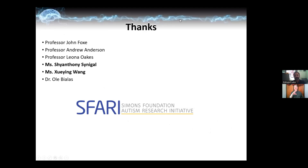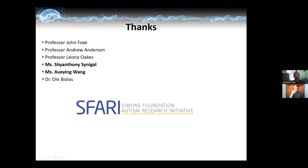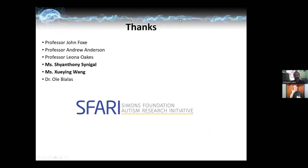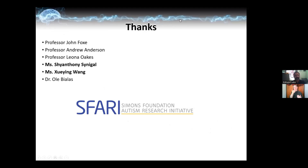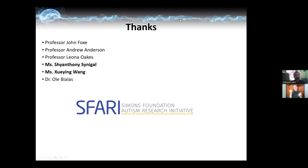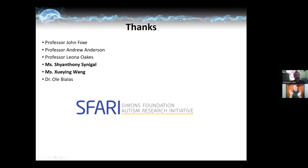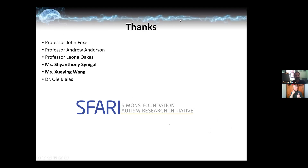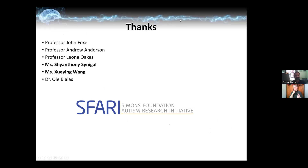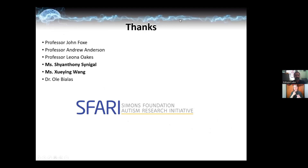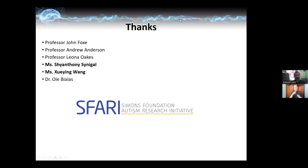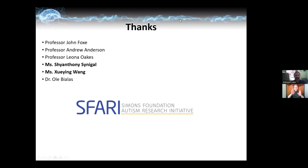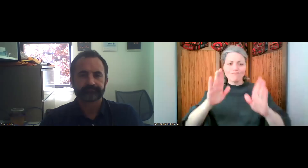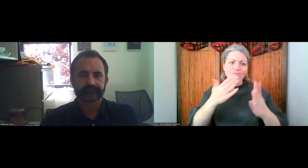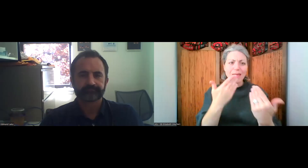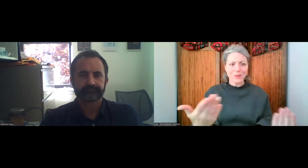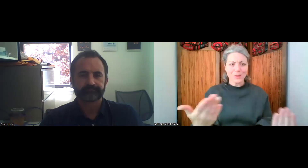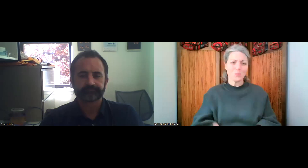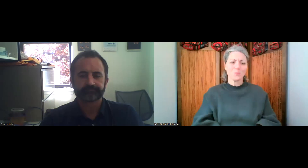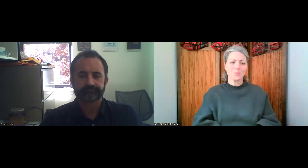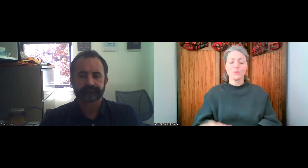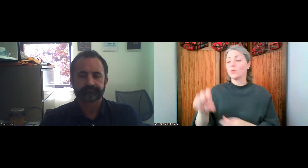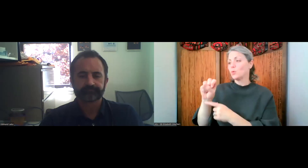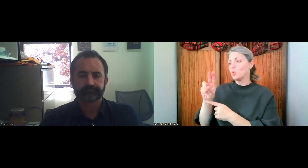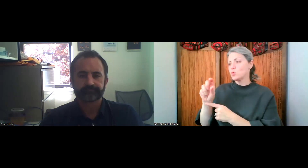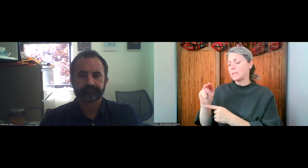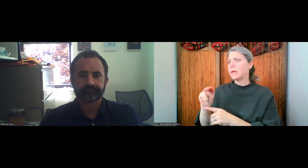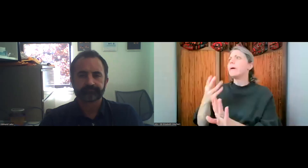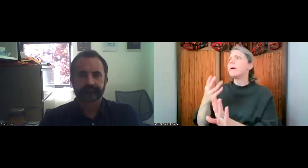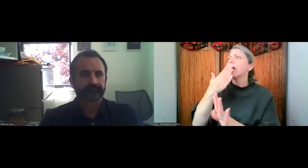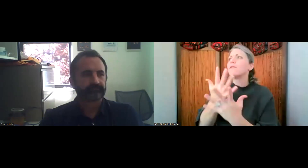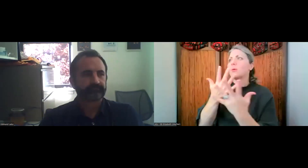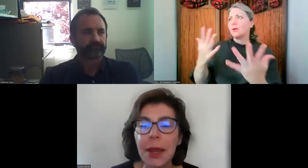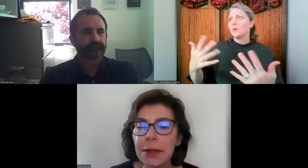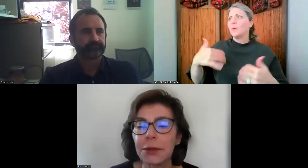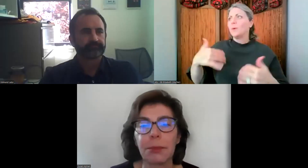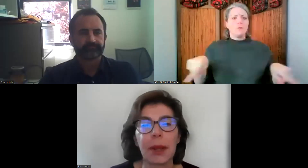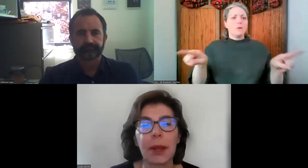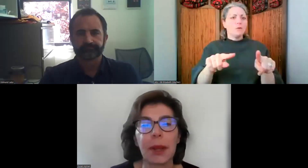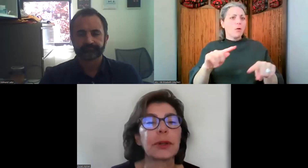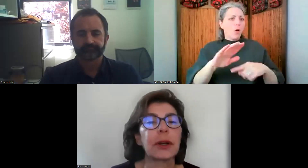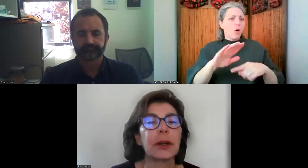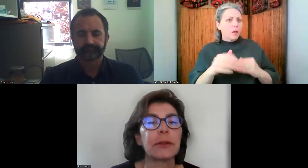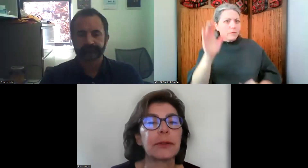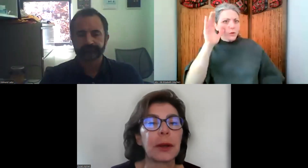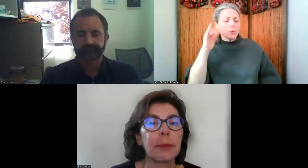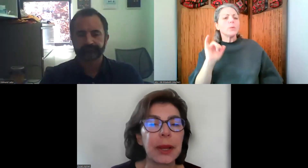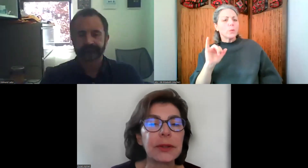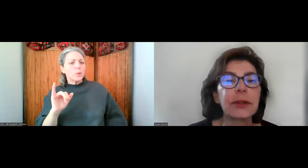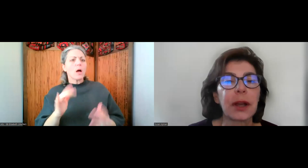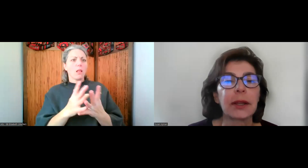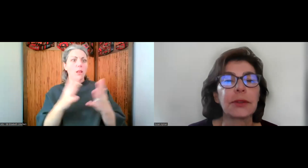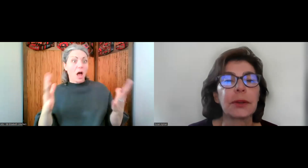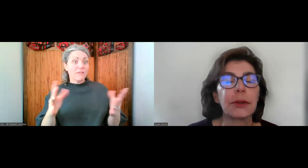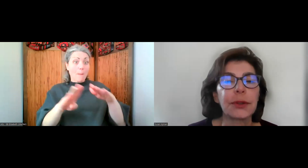So thank you very much. So as all of you have heard, there's a tremendous amount of